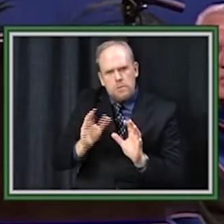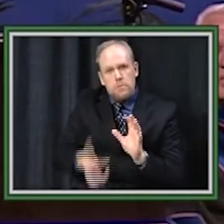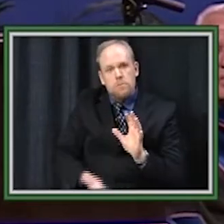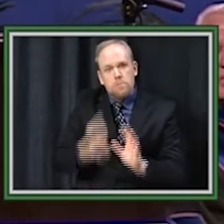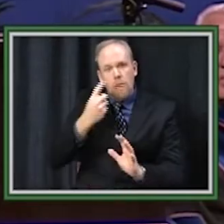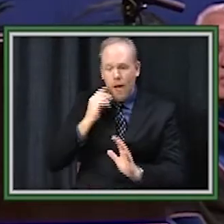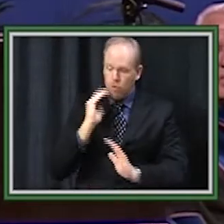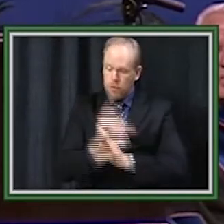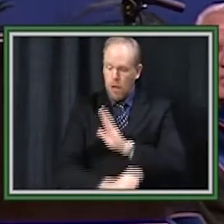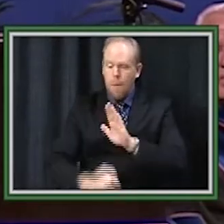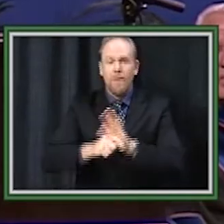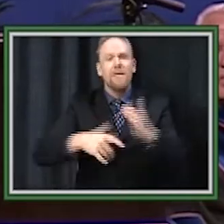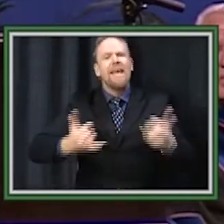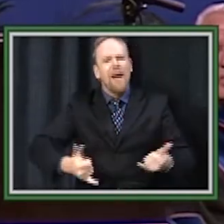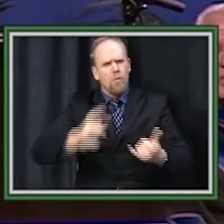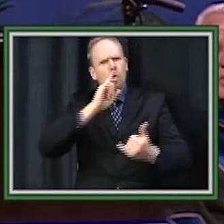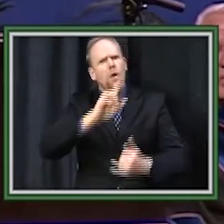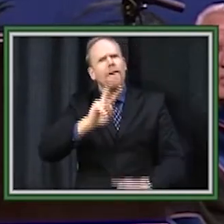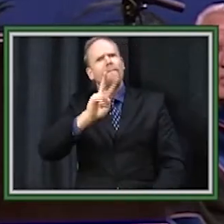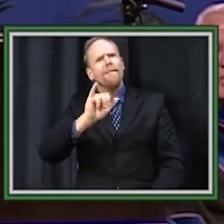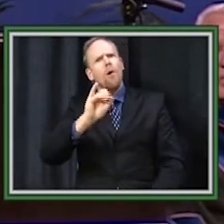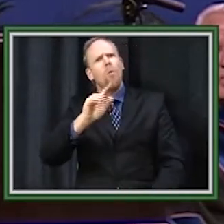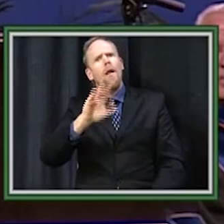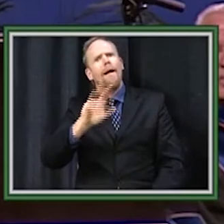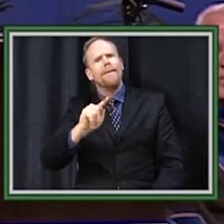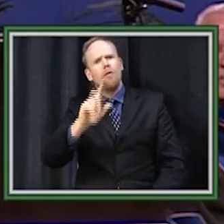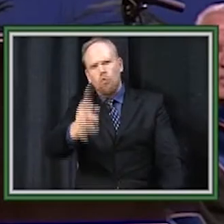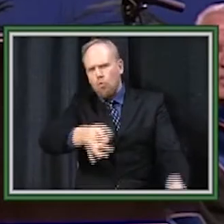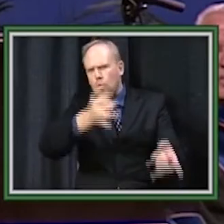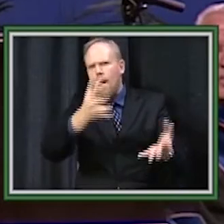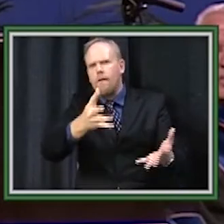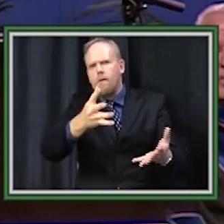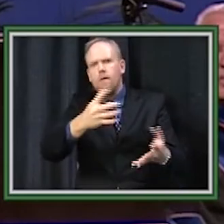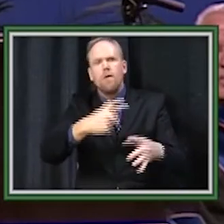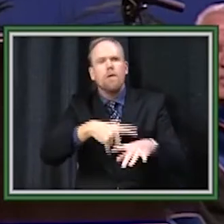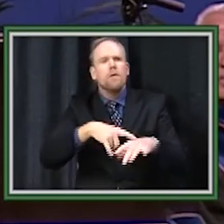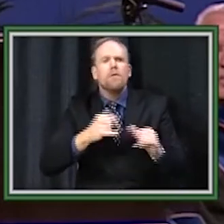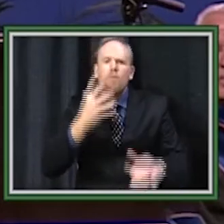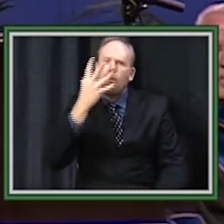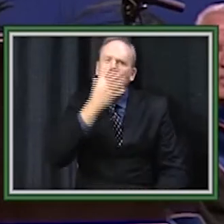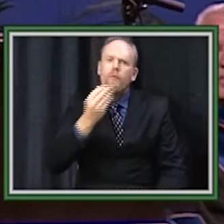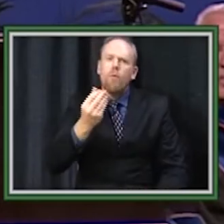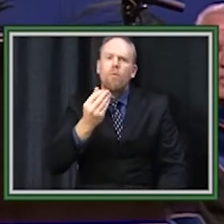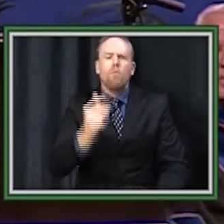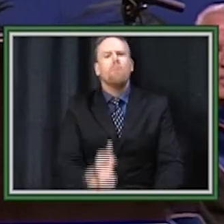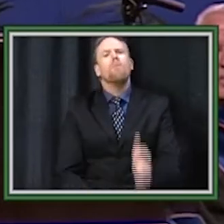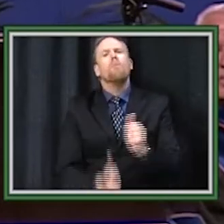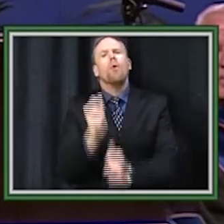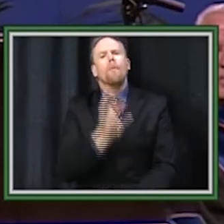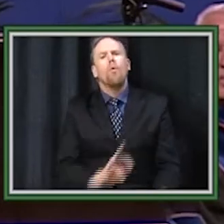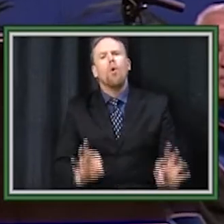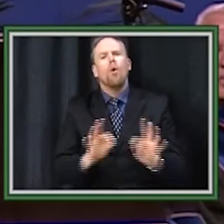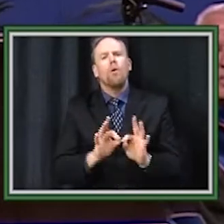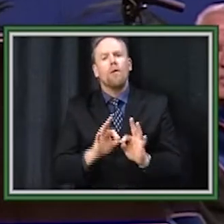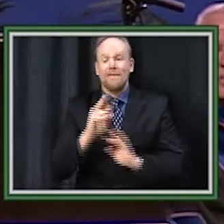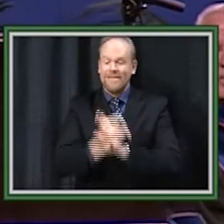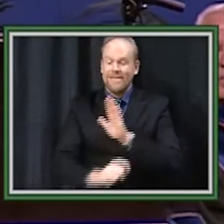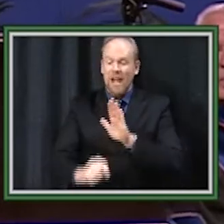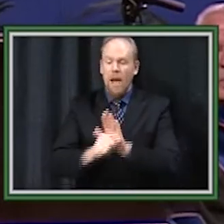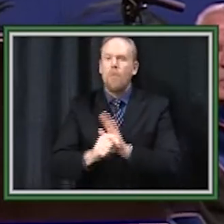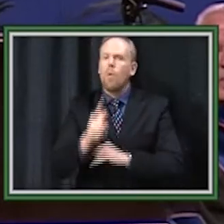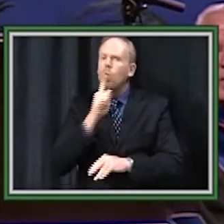violent and tragic, as well as joyous and beautiful. But most important of all is that they are finite and they are